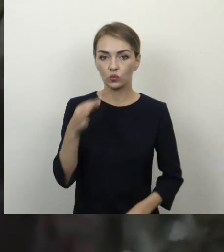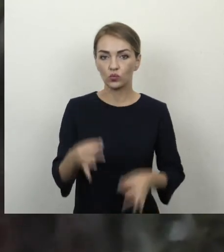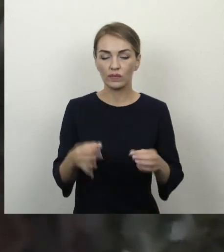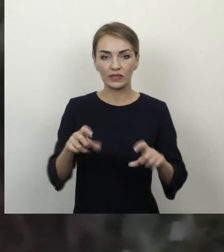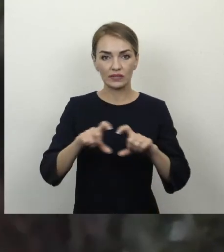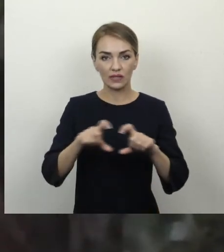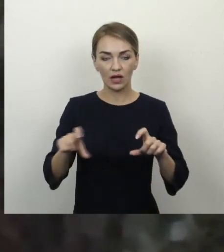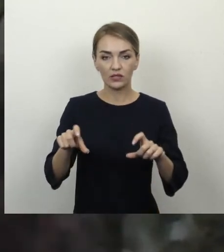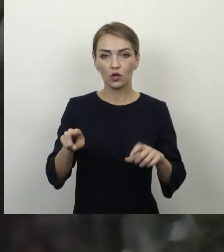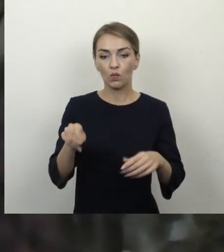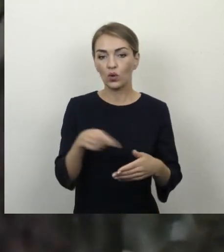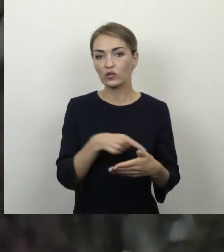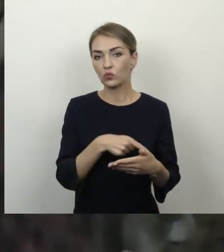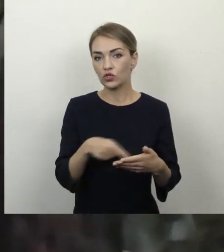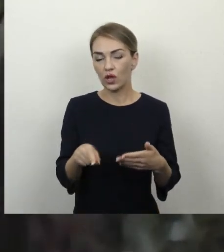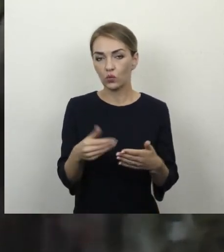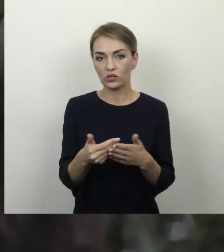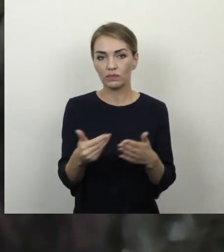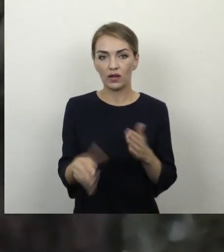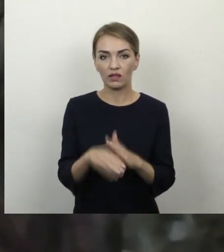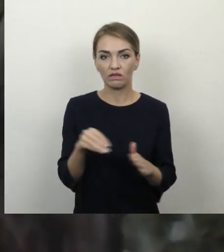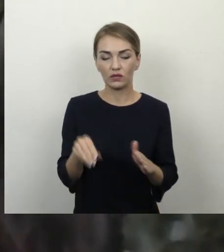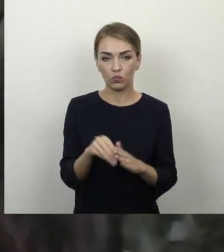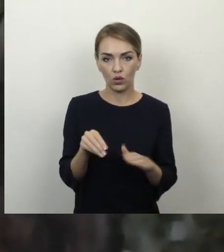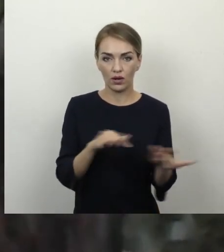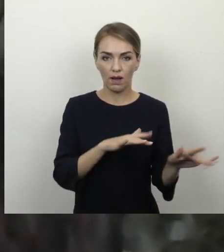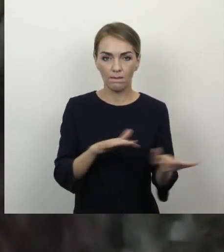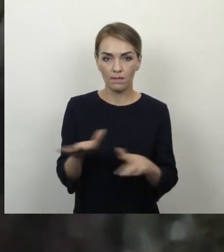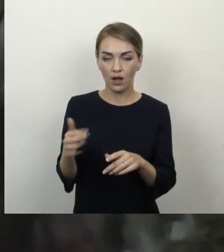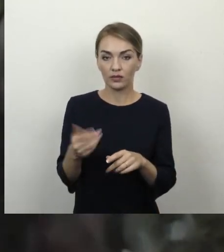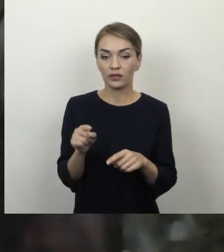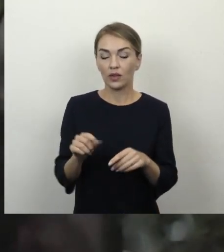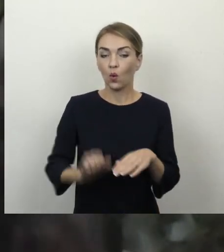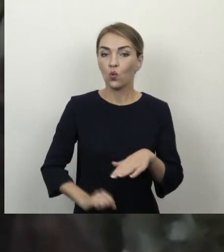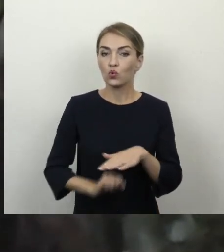court's decisions